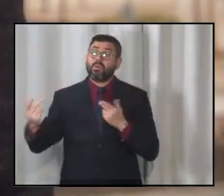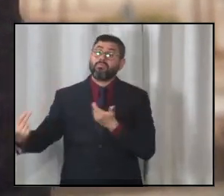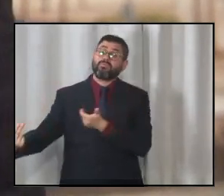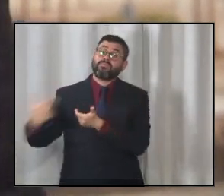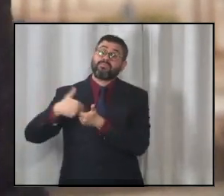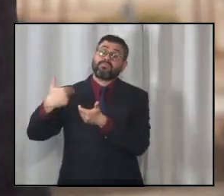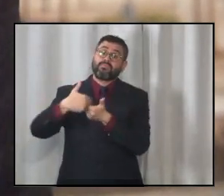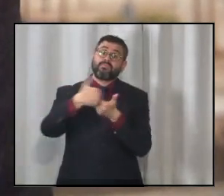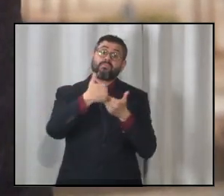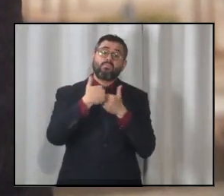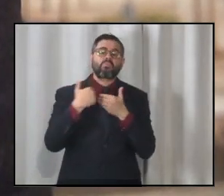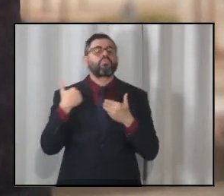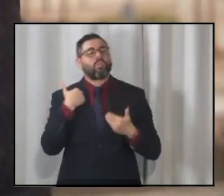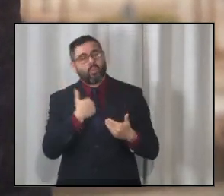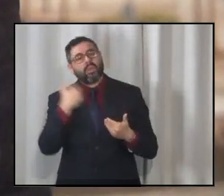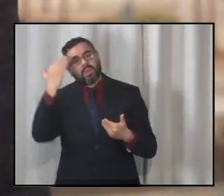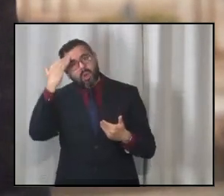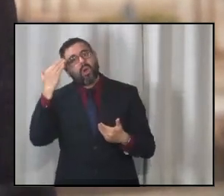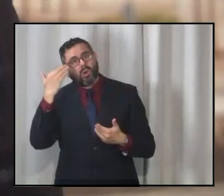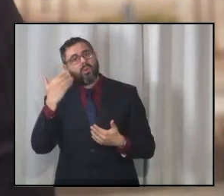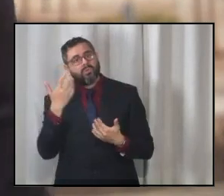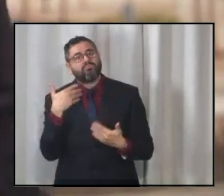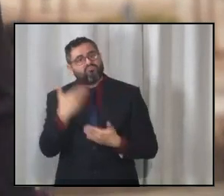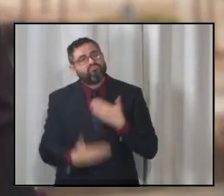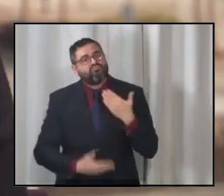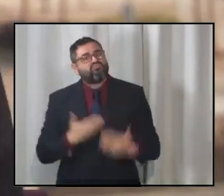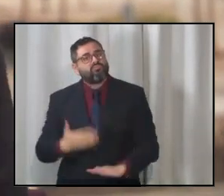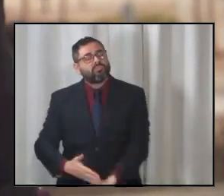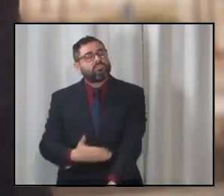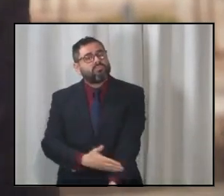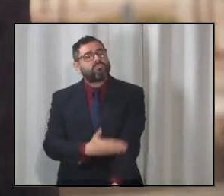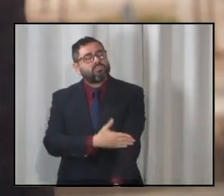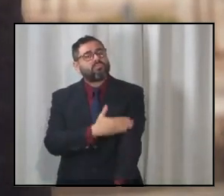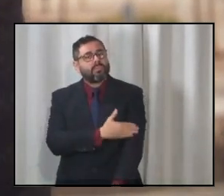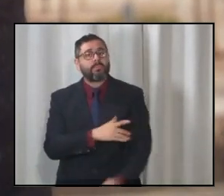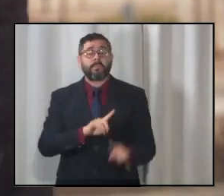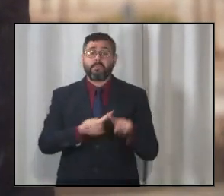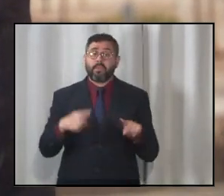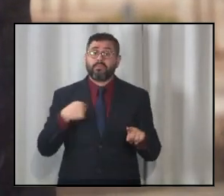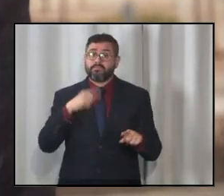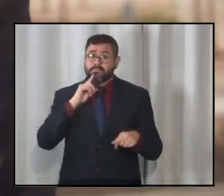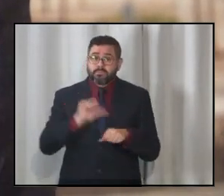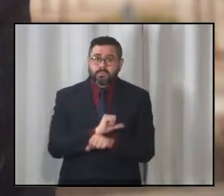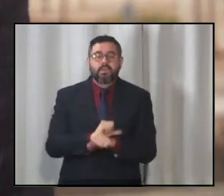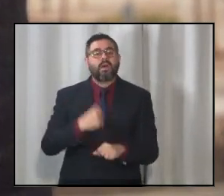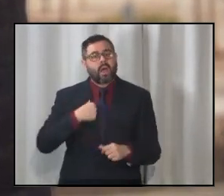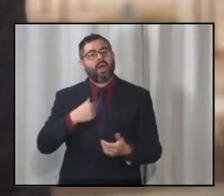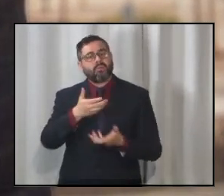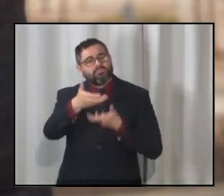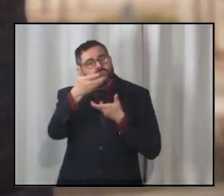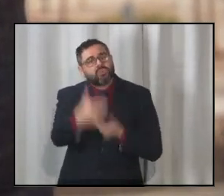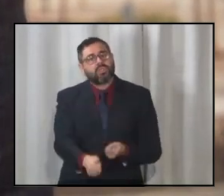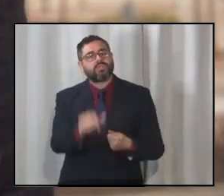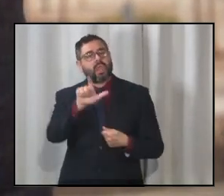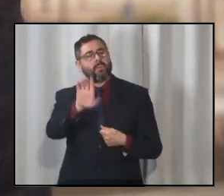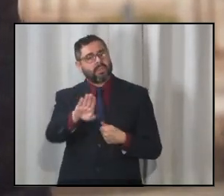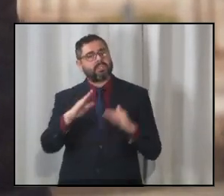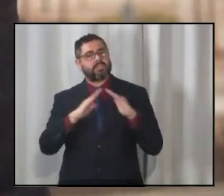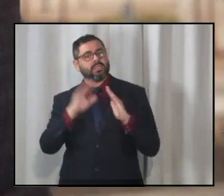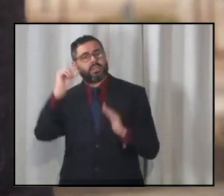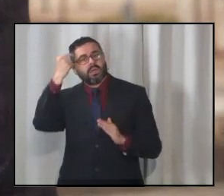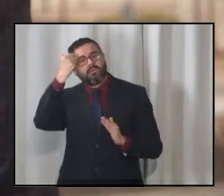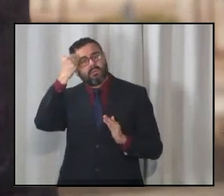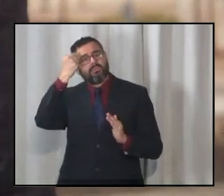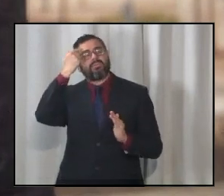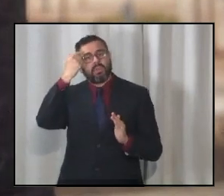there, and we know it's going to take some time and some discussion to get out of our comfort zone. But I believe in Long Beach, in our city government, and